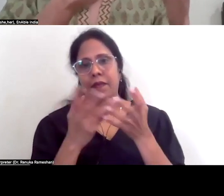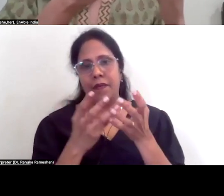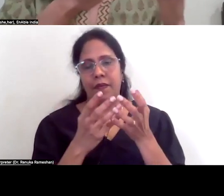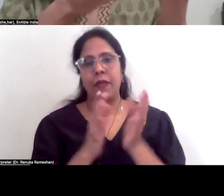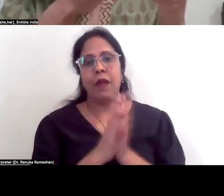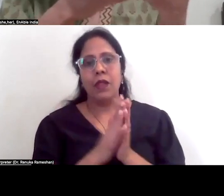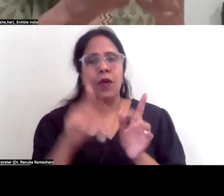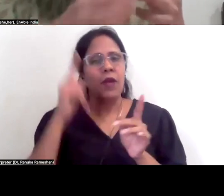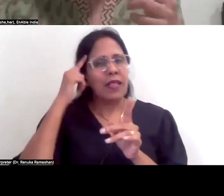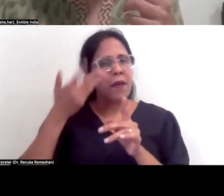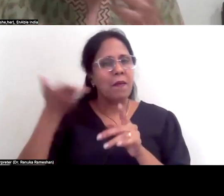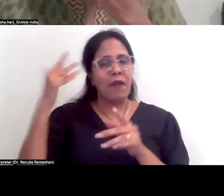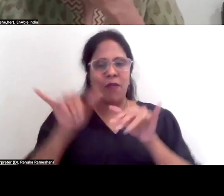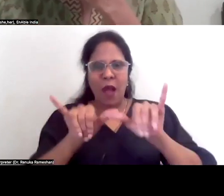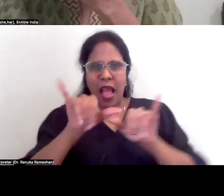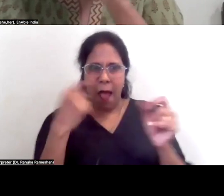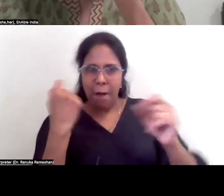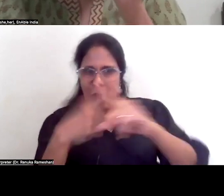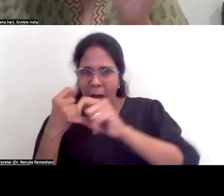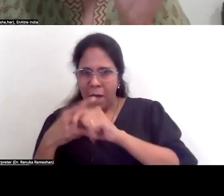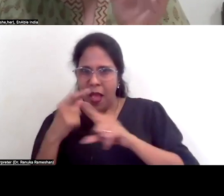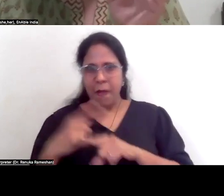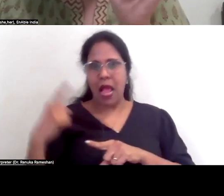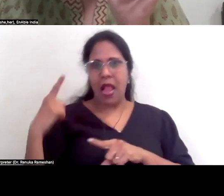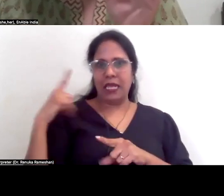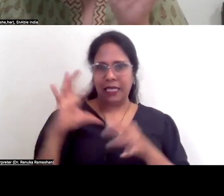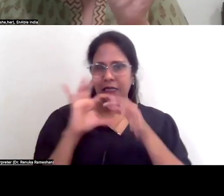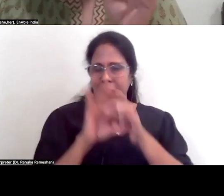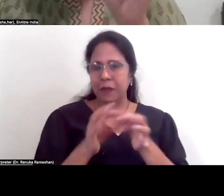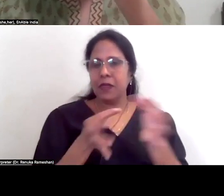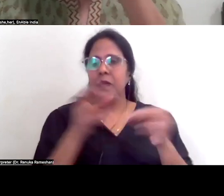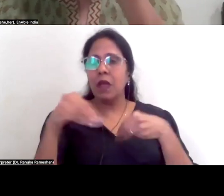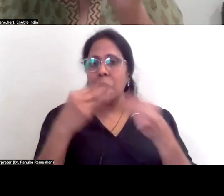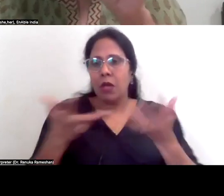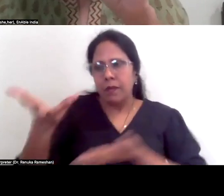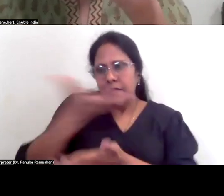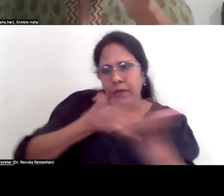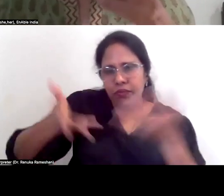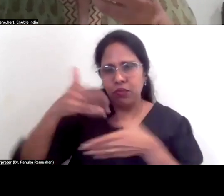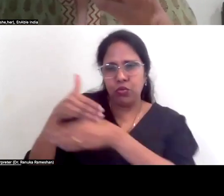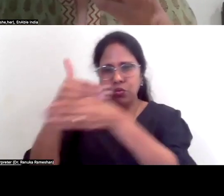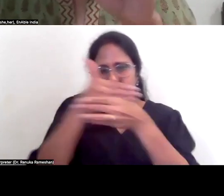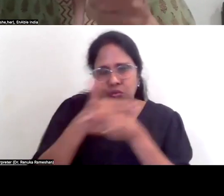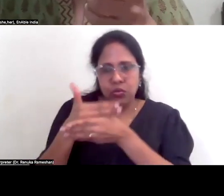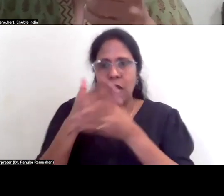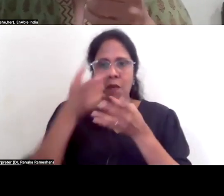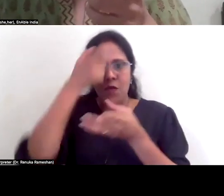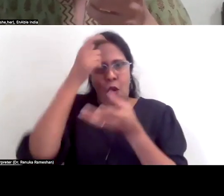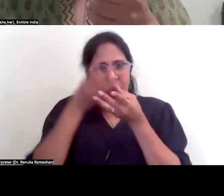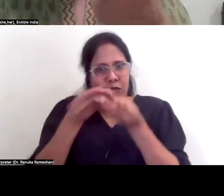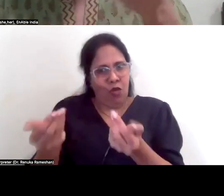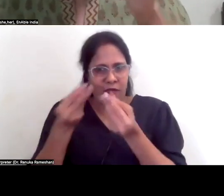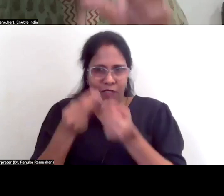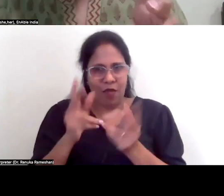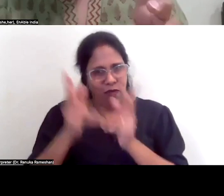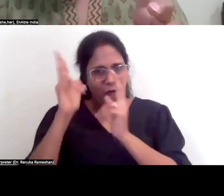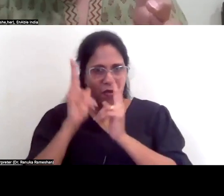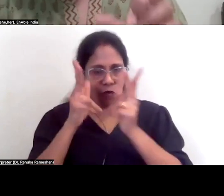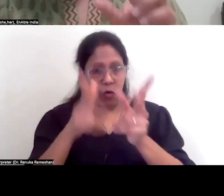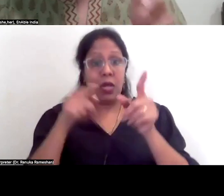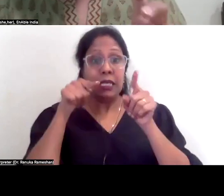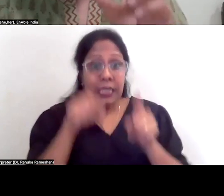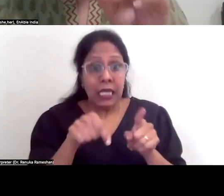together and hopefully you can solve collectively. The best example I can give on changing the power dynamics